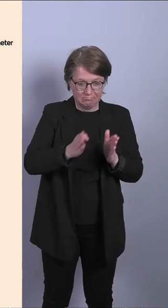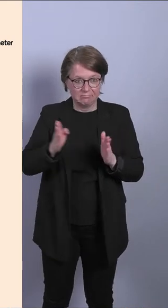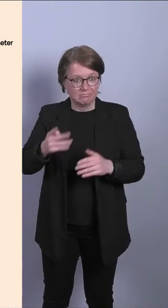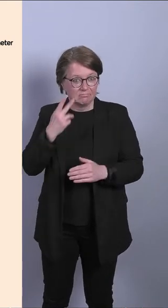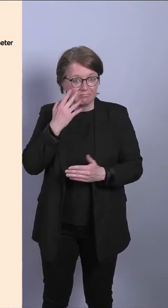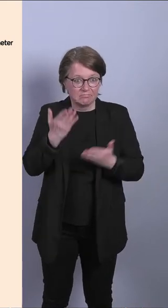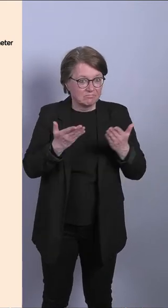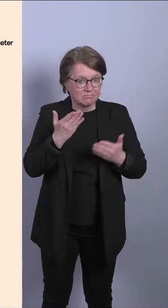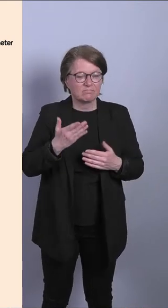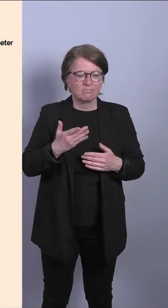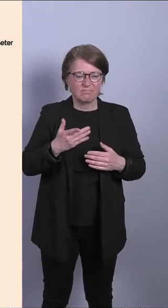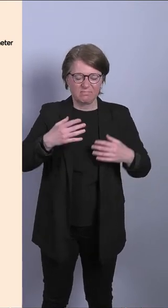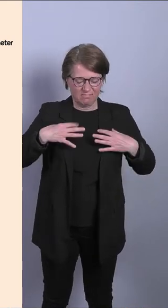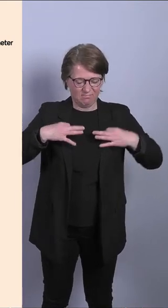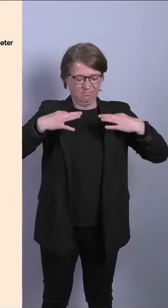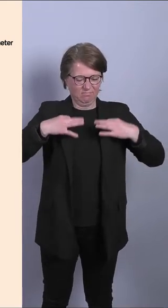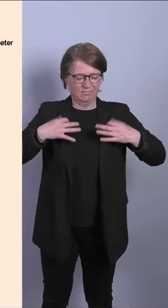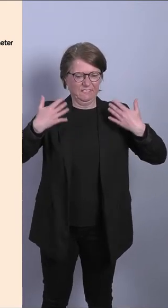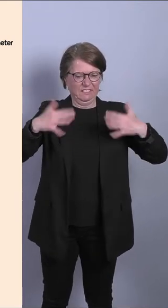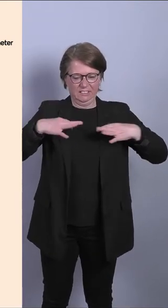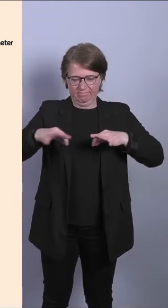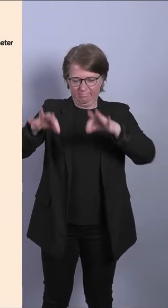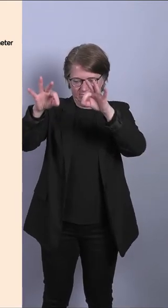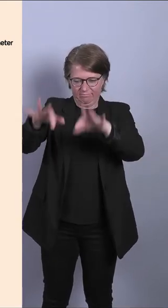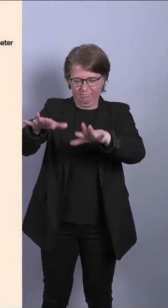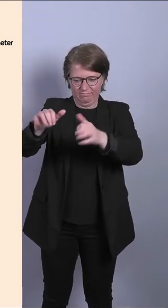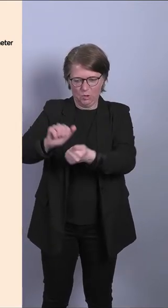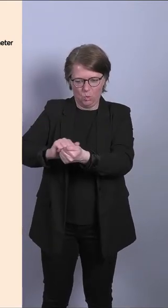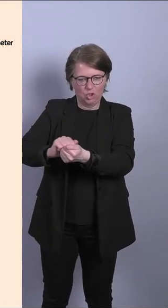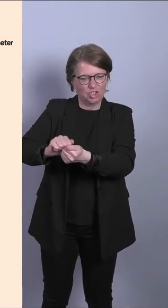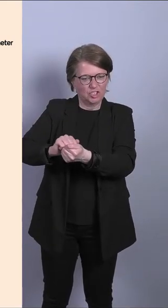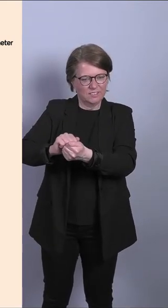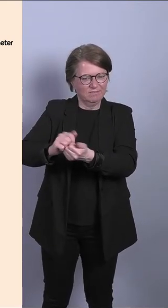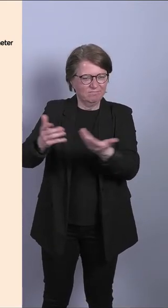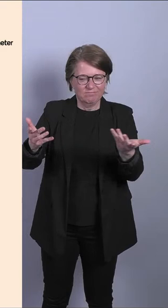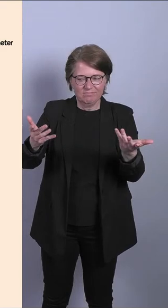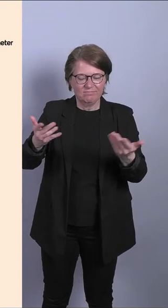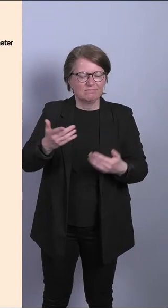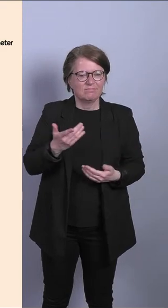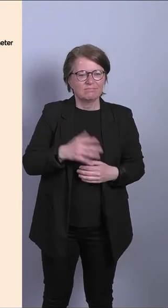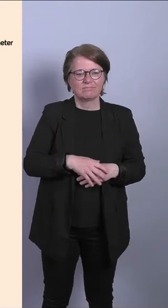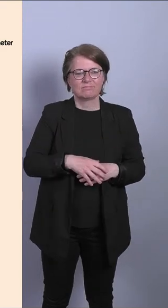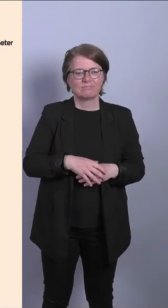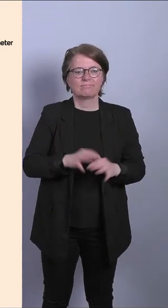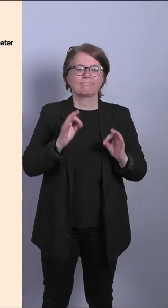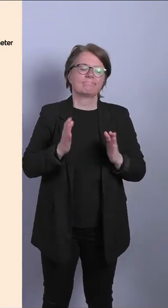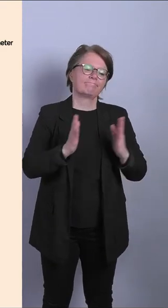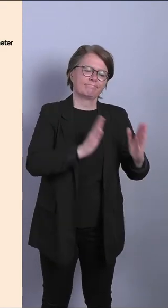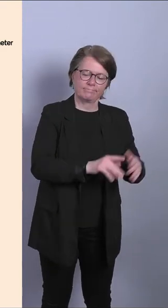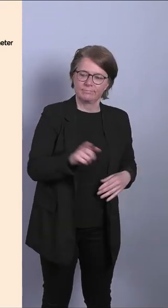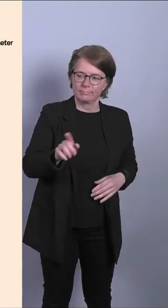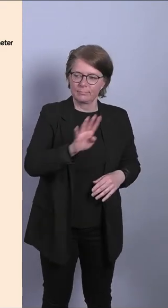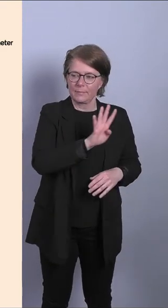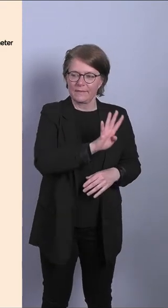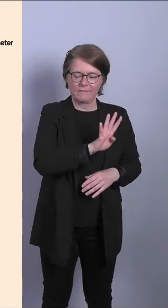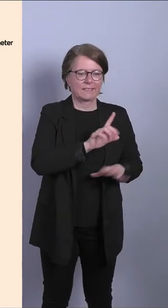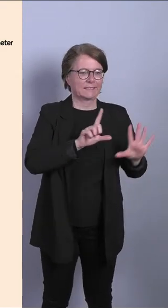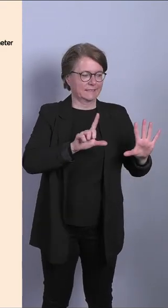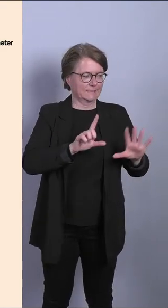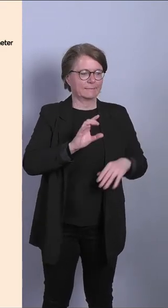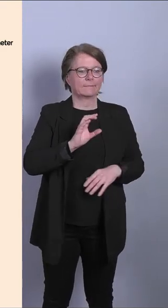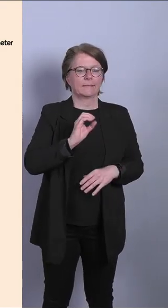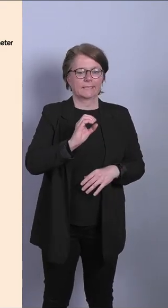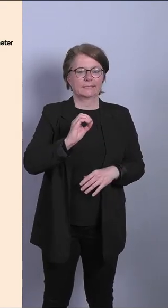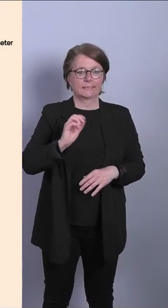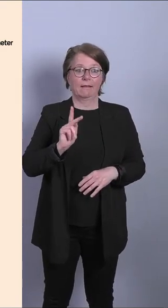that. And they will be sweaty, bet on that. So how many kilograms? And here's the result. The